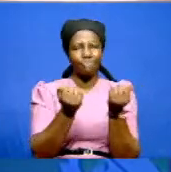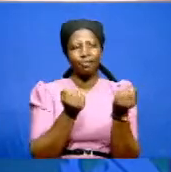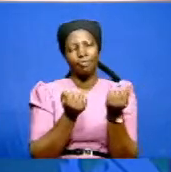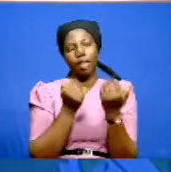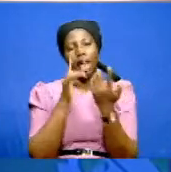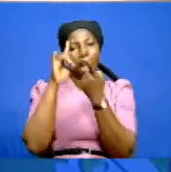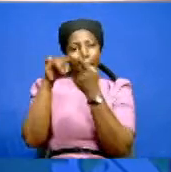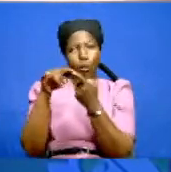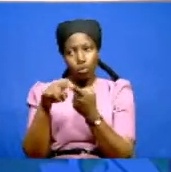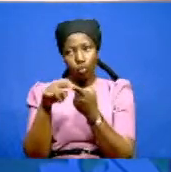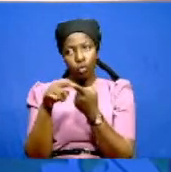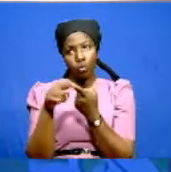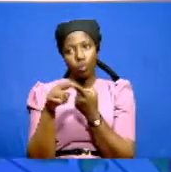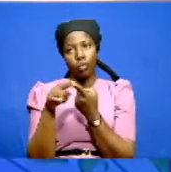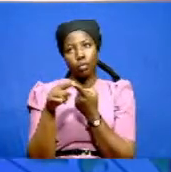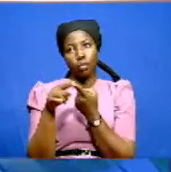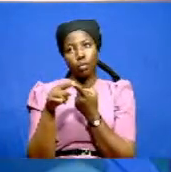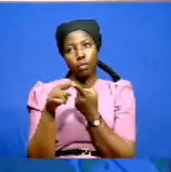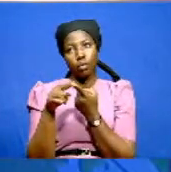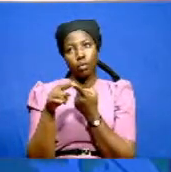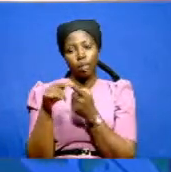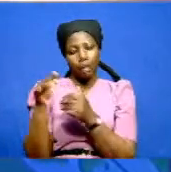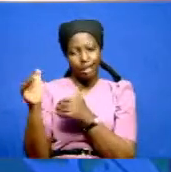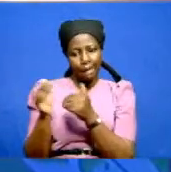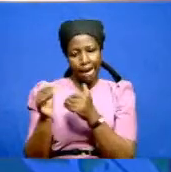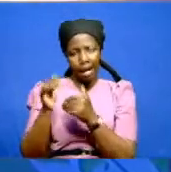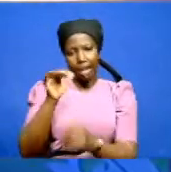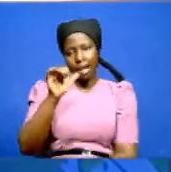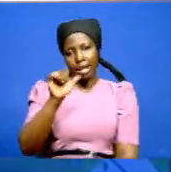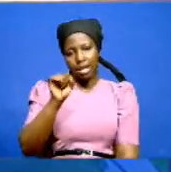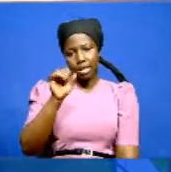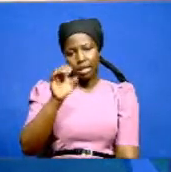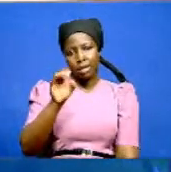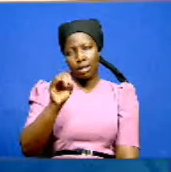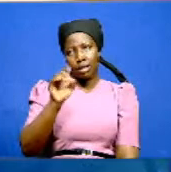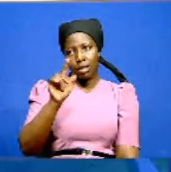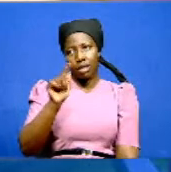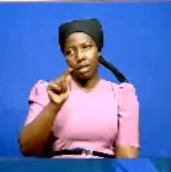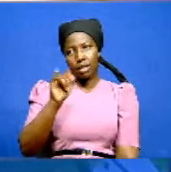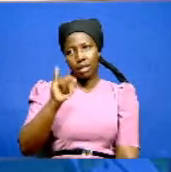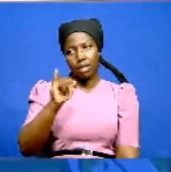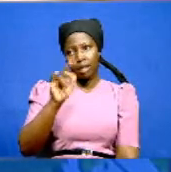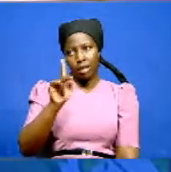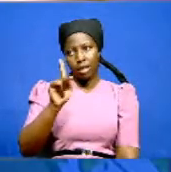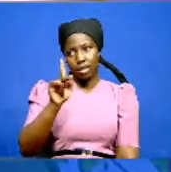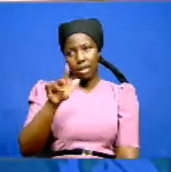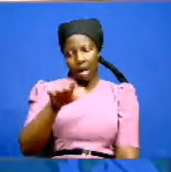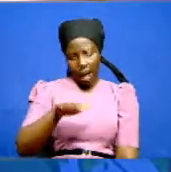to near Sotik, where our home is.